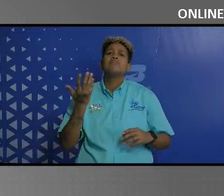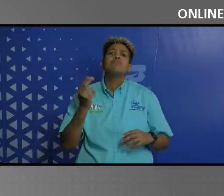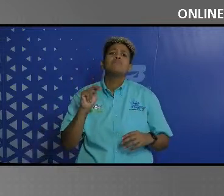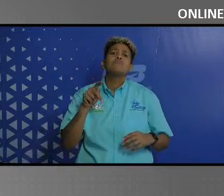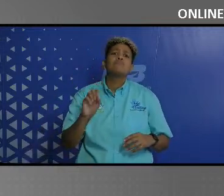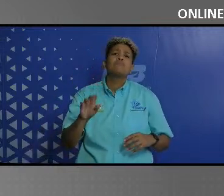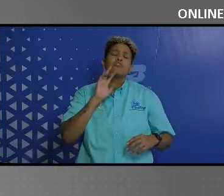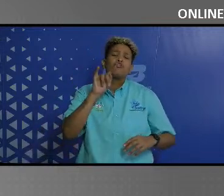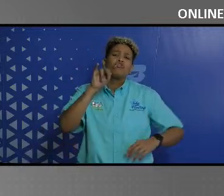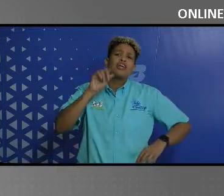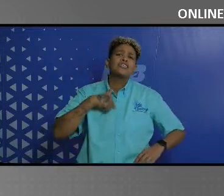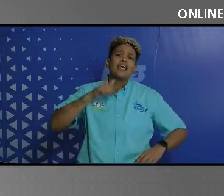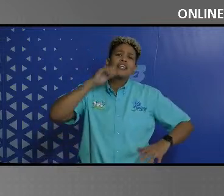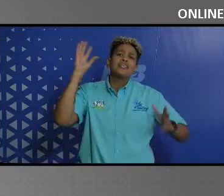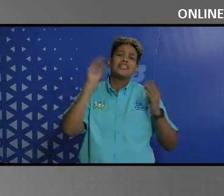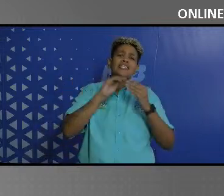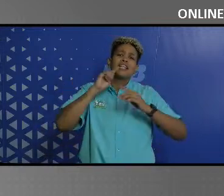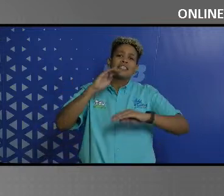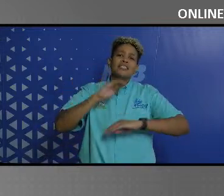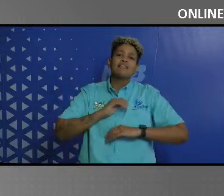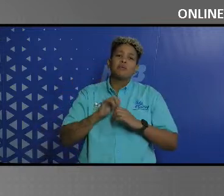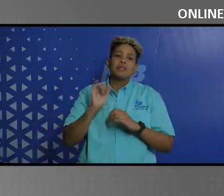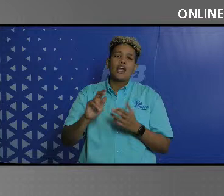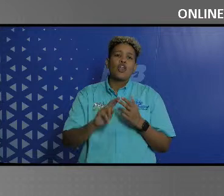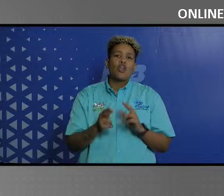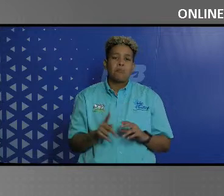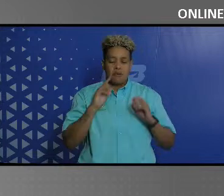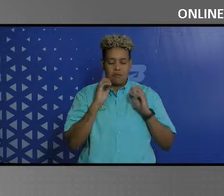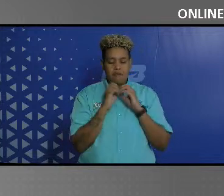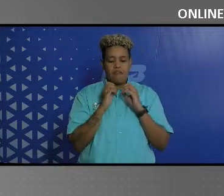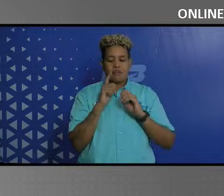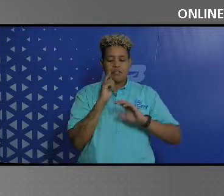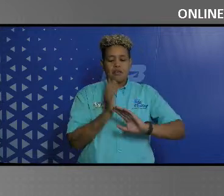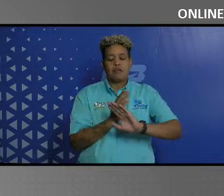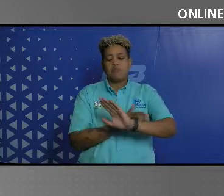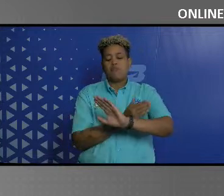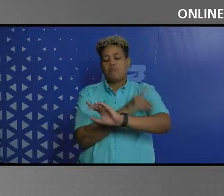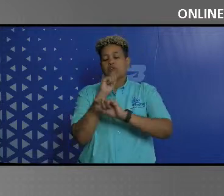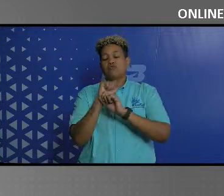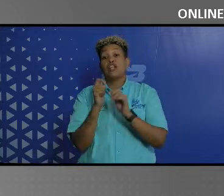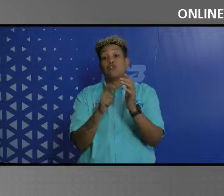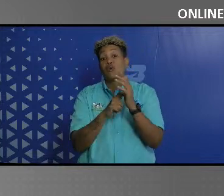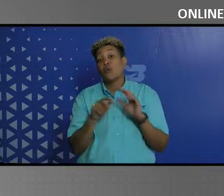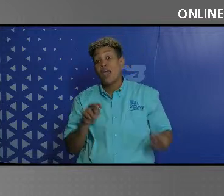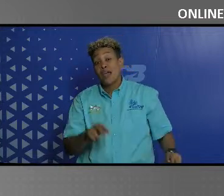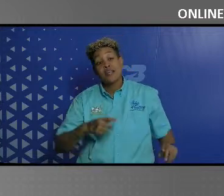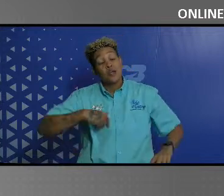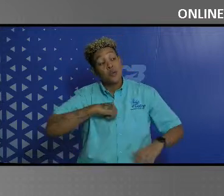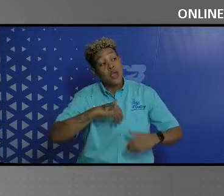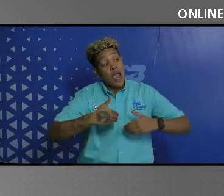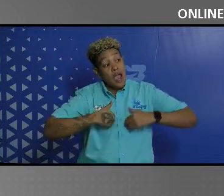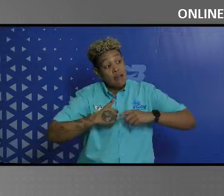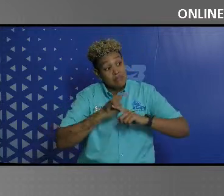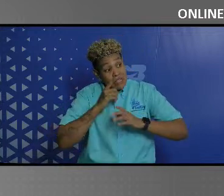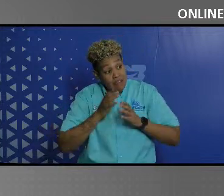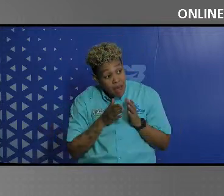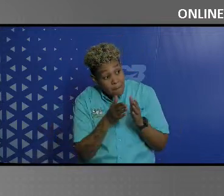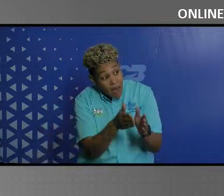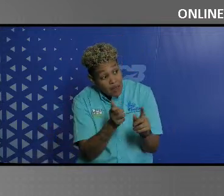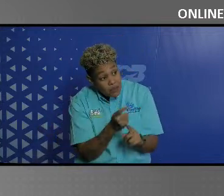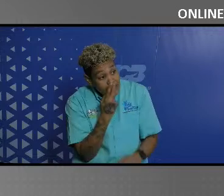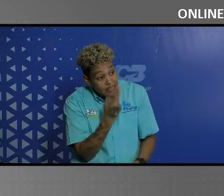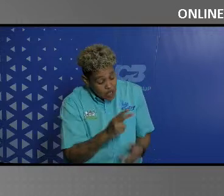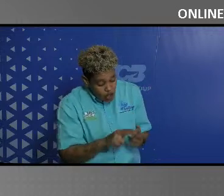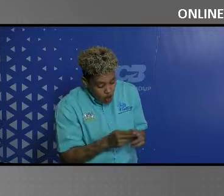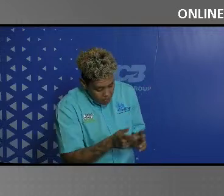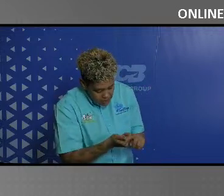ratio. I'm not entirely satisfied with that number. There are further improvements required, and we have a pathway to see that